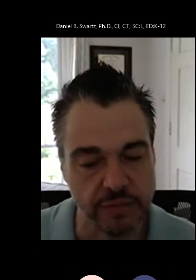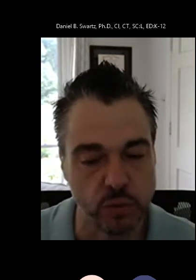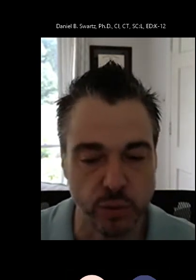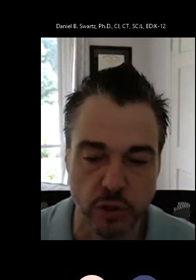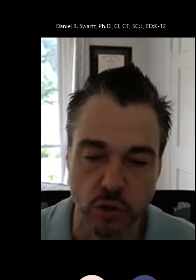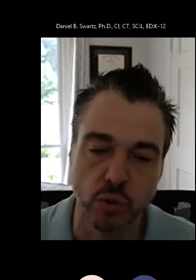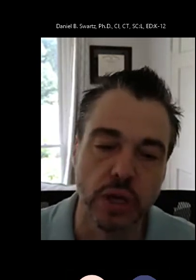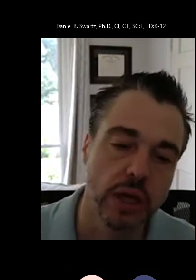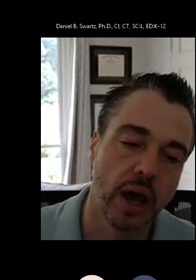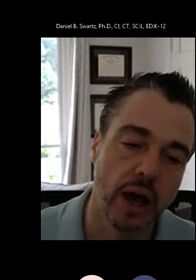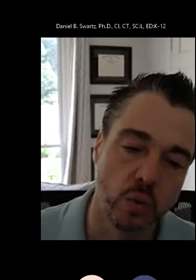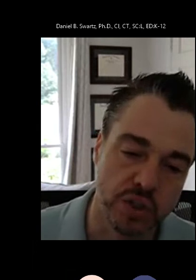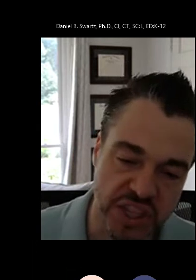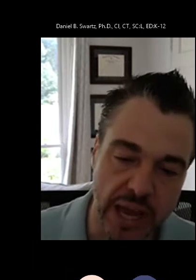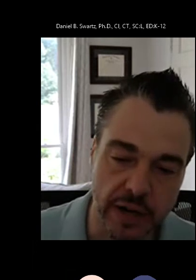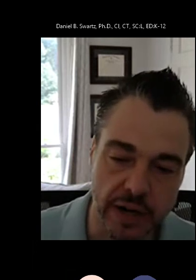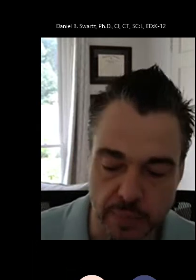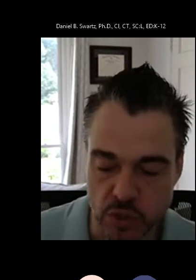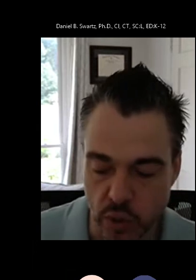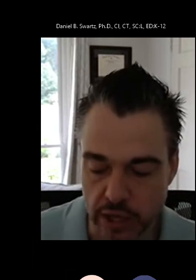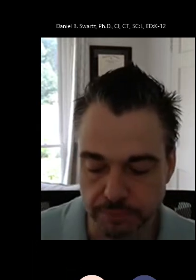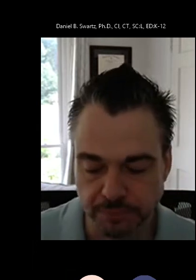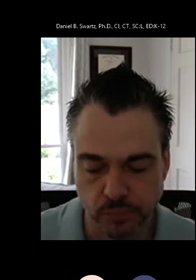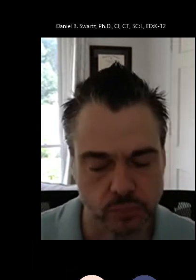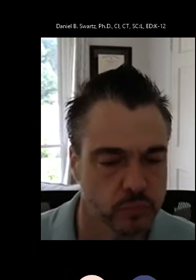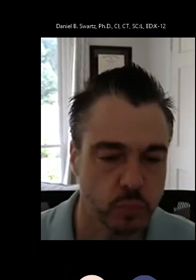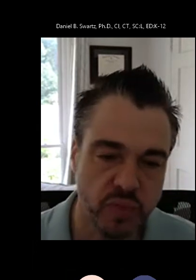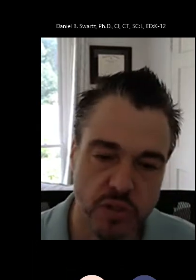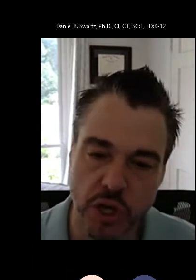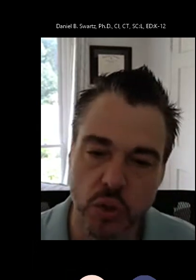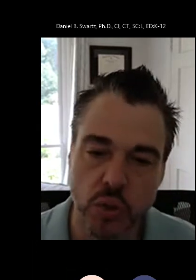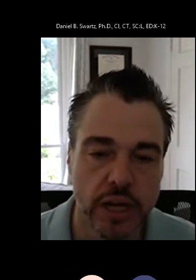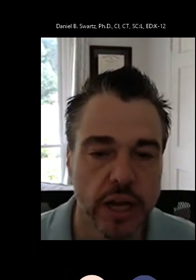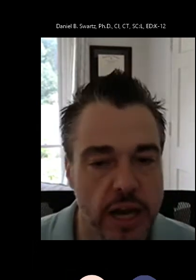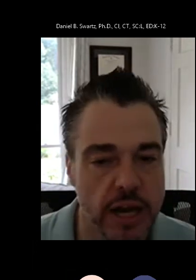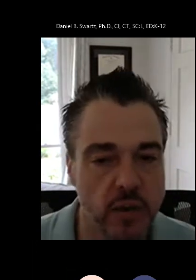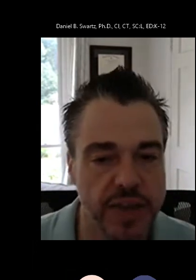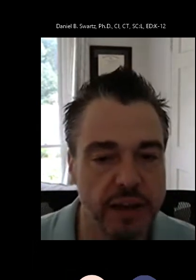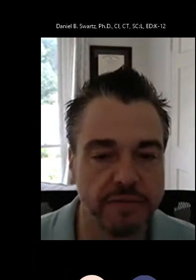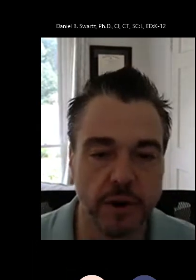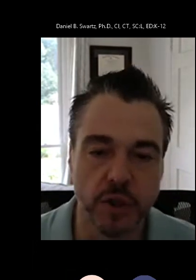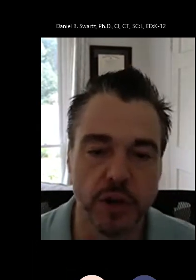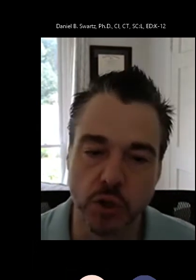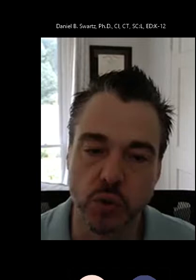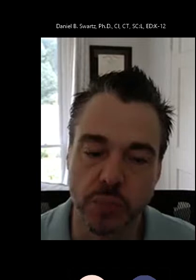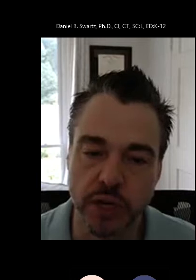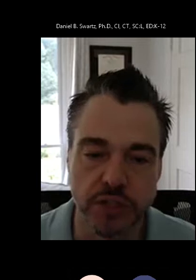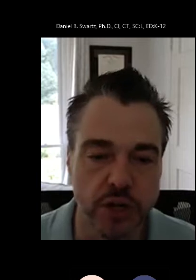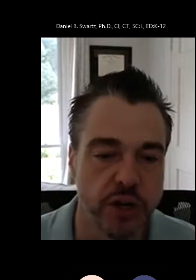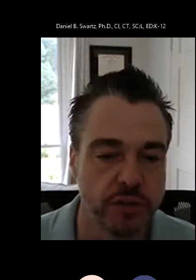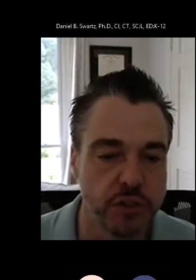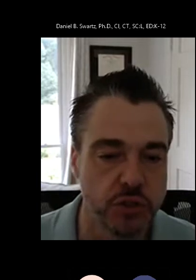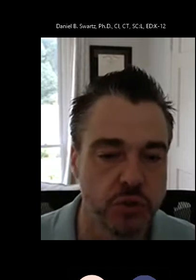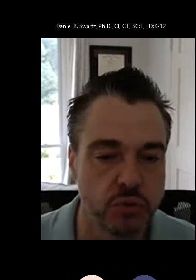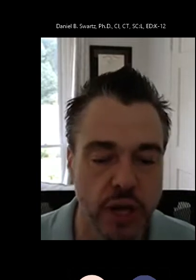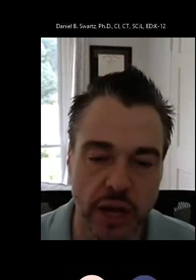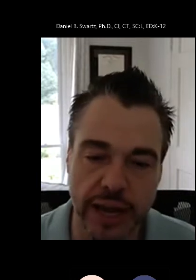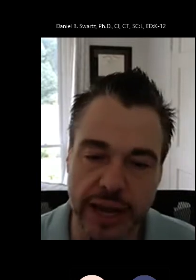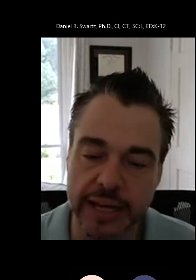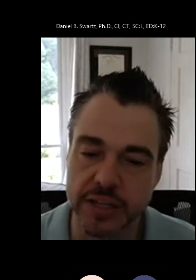that next level review, will sign their name as well. So without further ado, I'm going to turn it